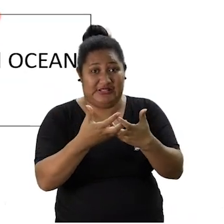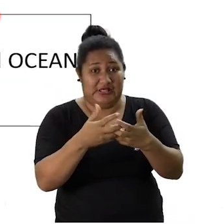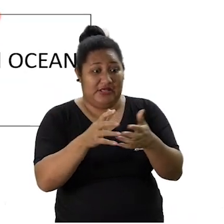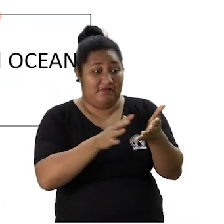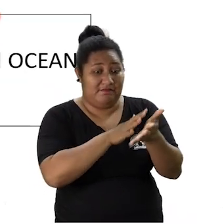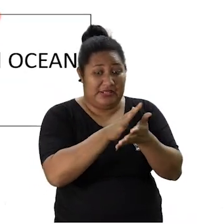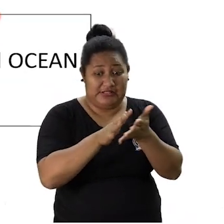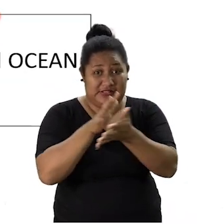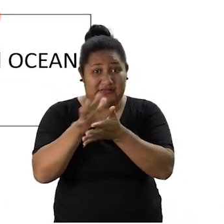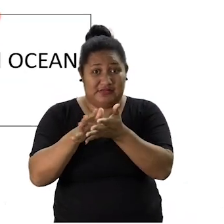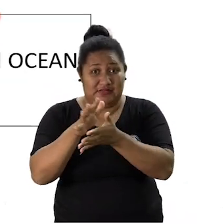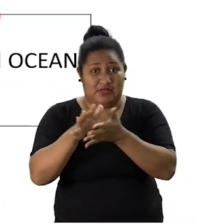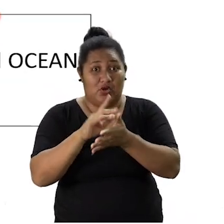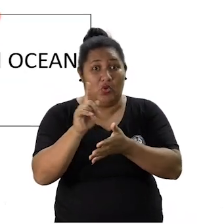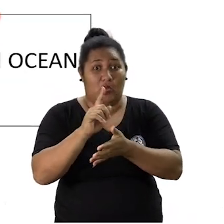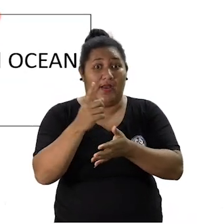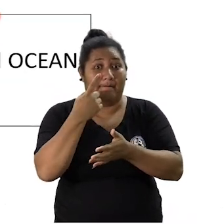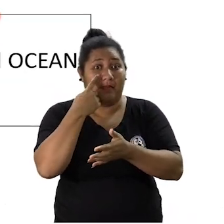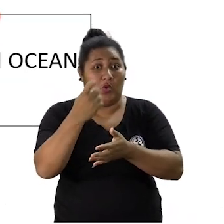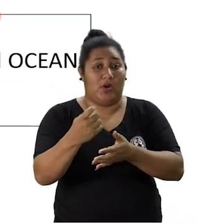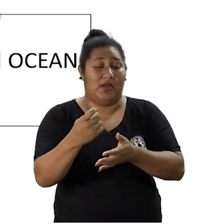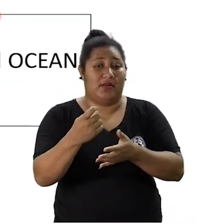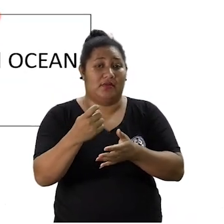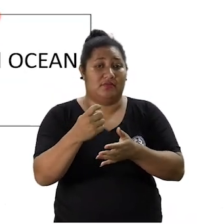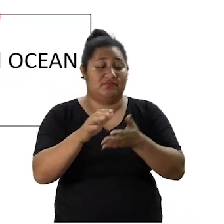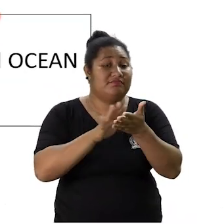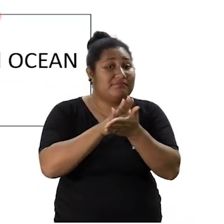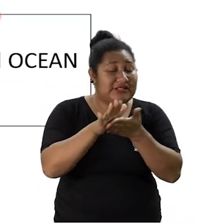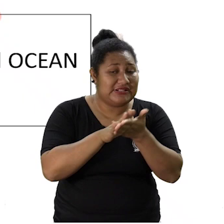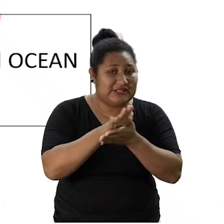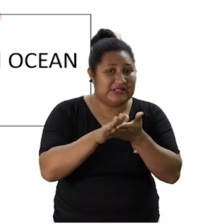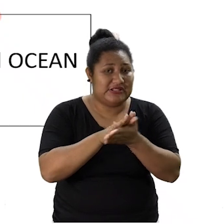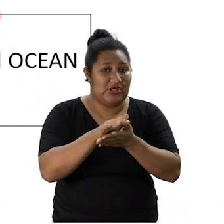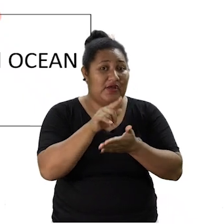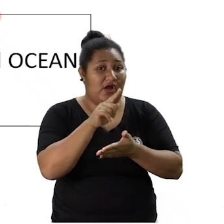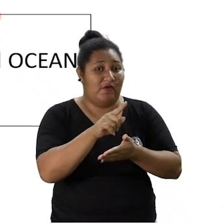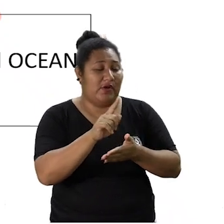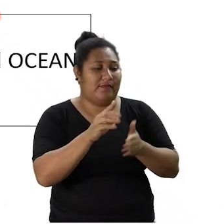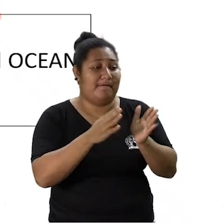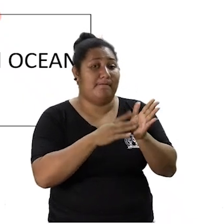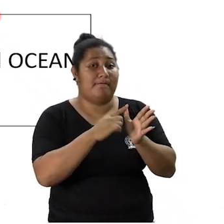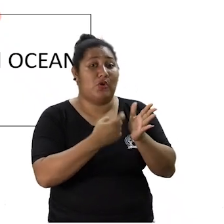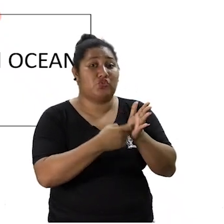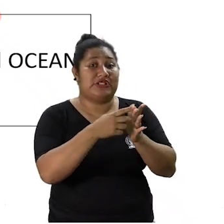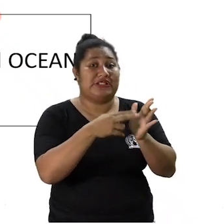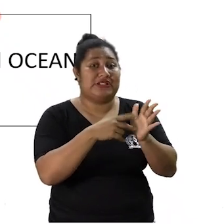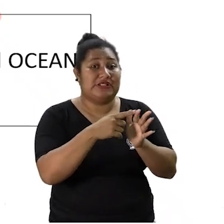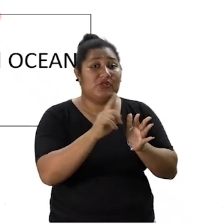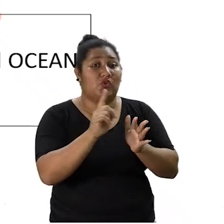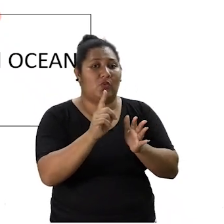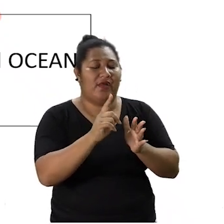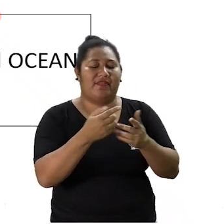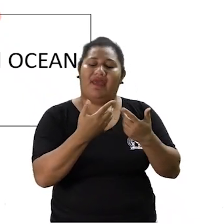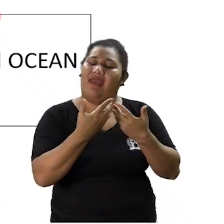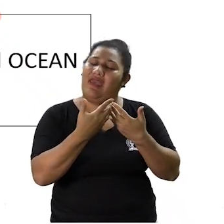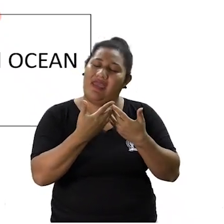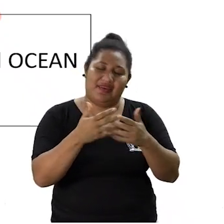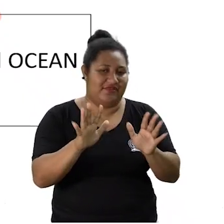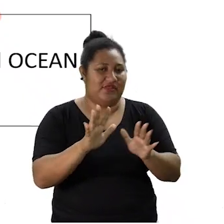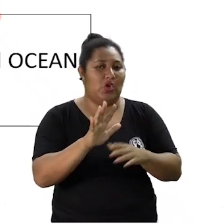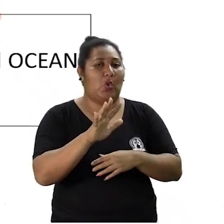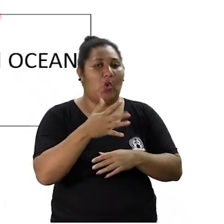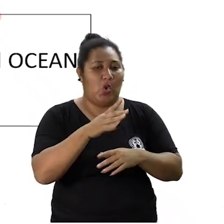whauinganga ne. O na mōnola ele no tato definition of marine. Marine is anything or things that